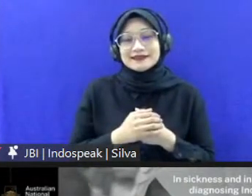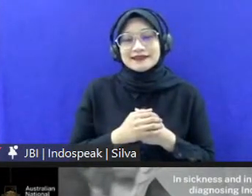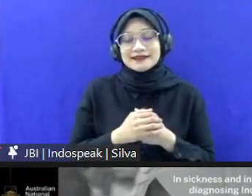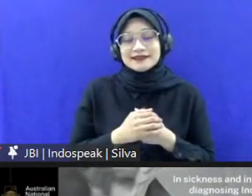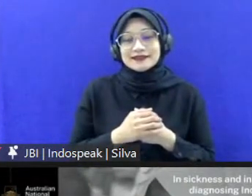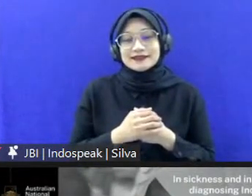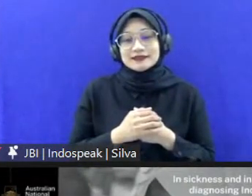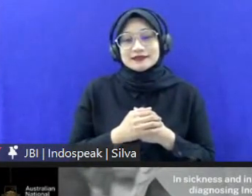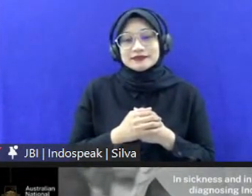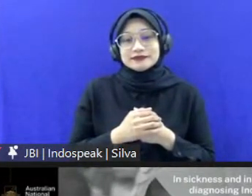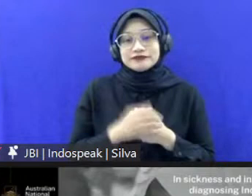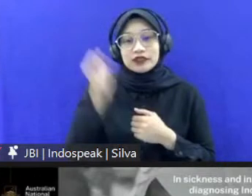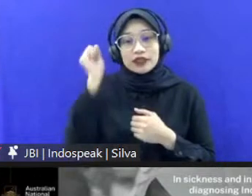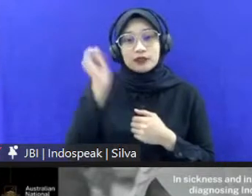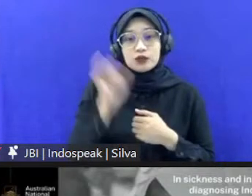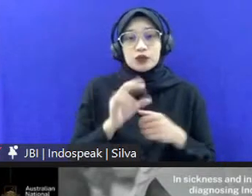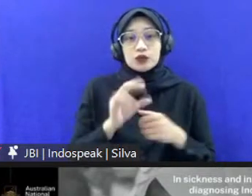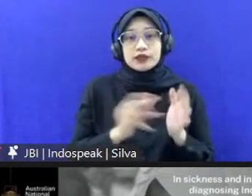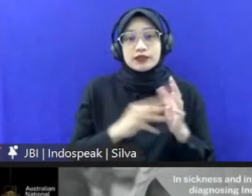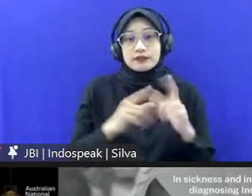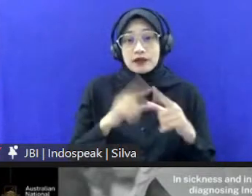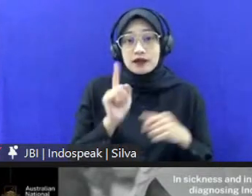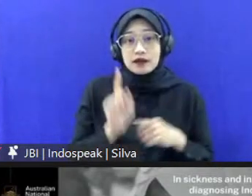Ibu Irma?